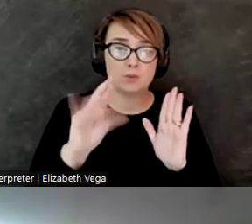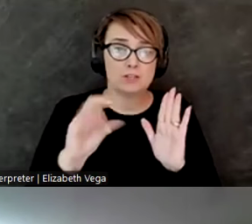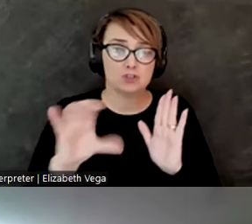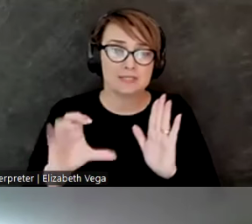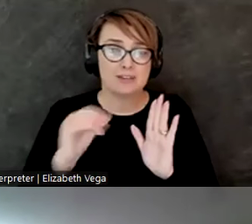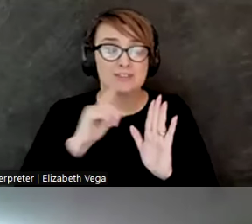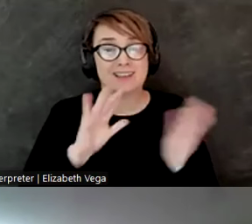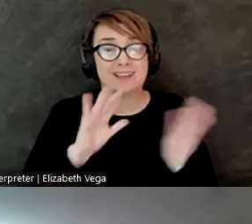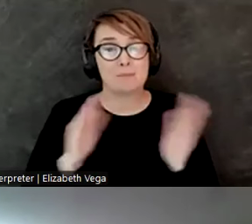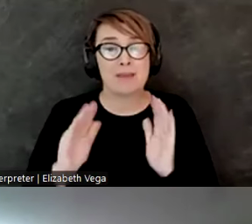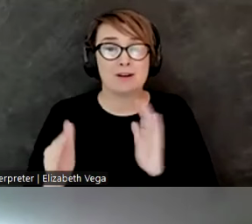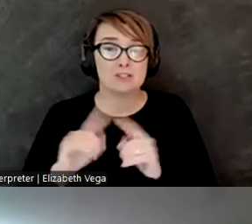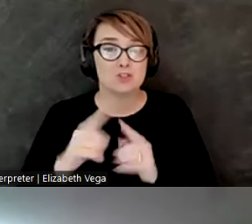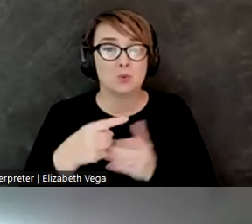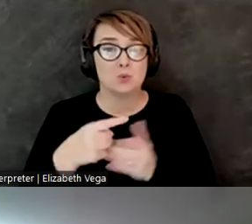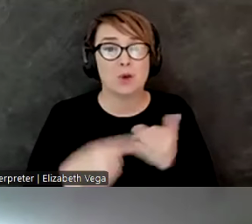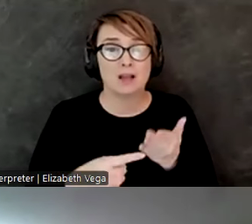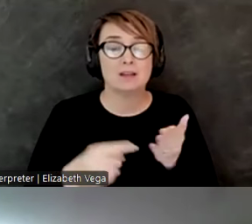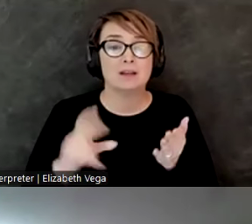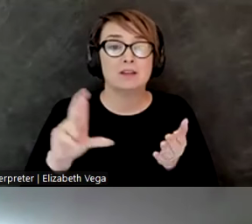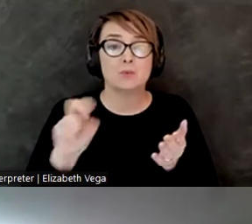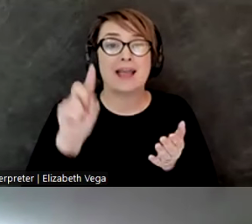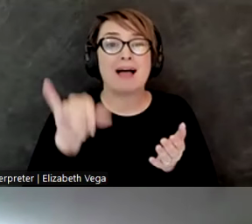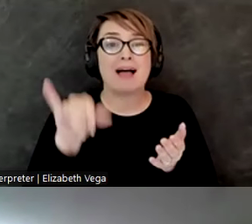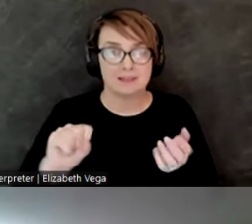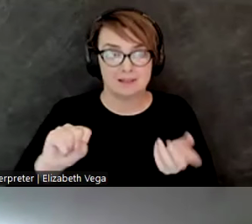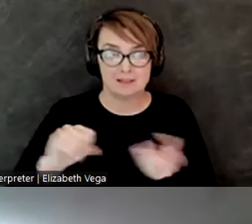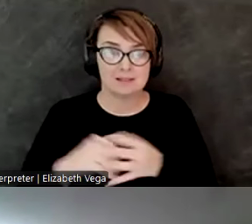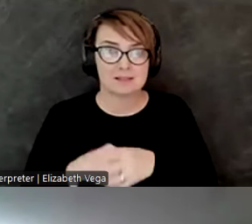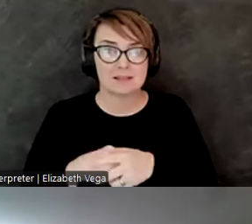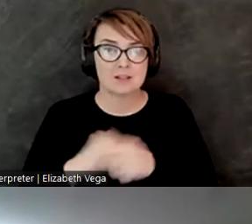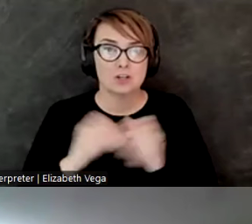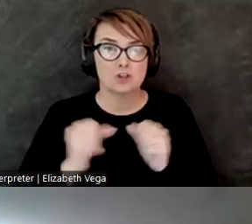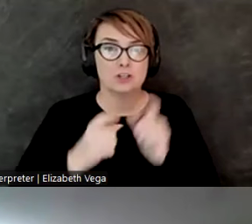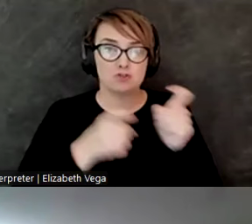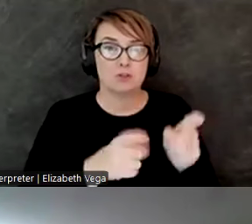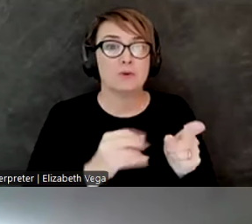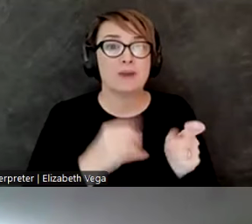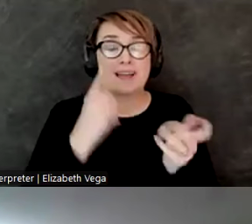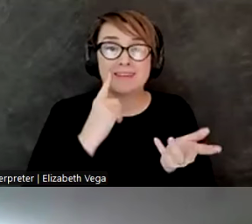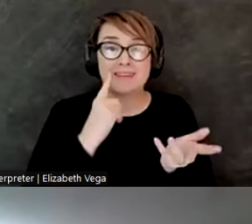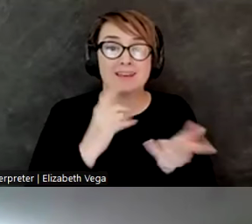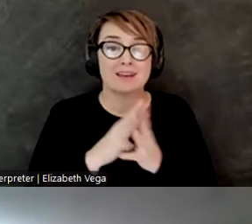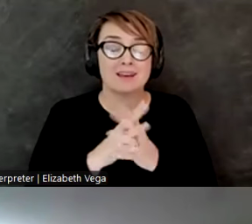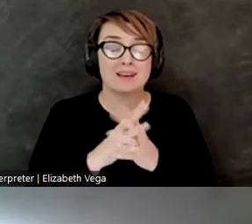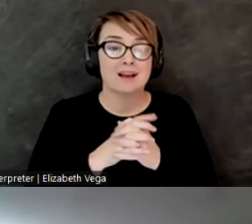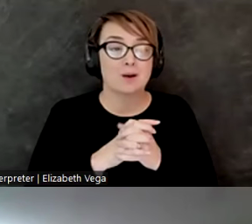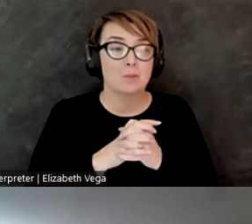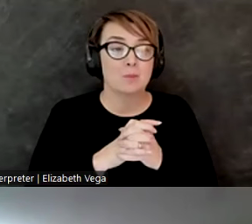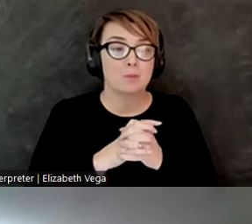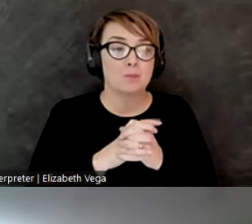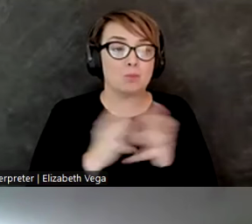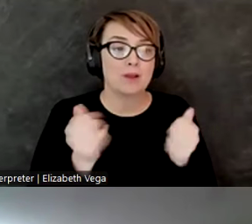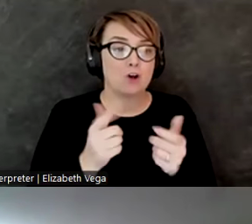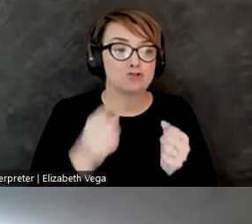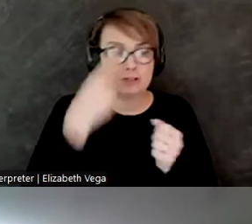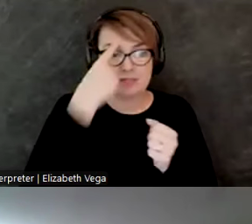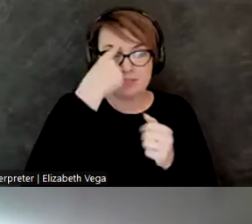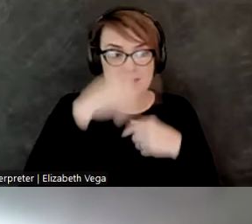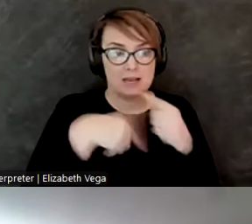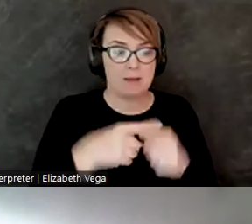to what the reality is can contribute. And I think we should all think on how, where in the master plan the various